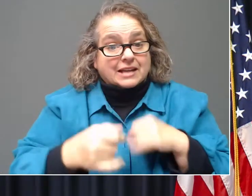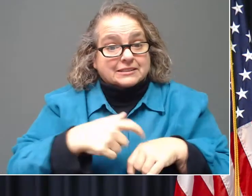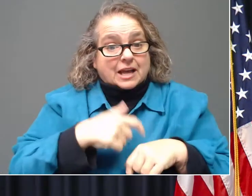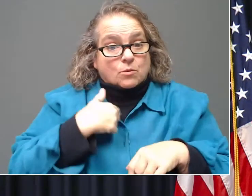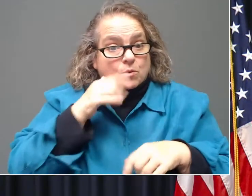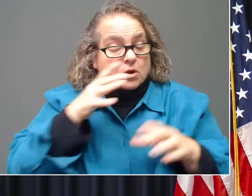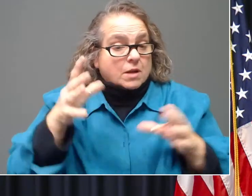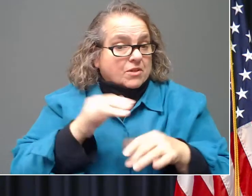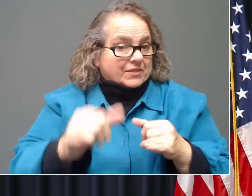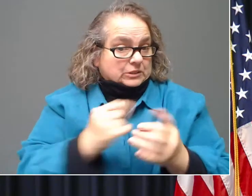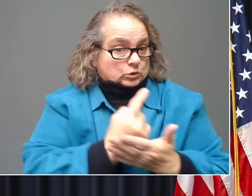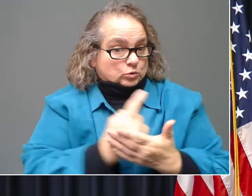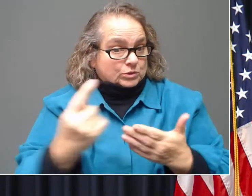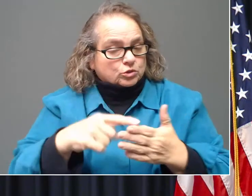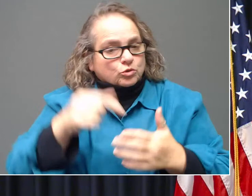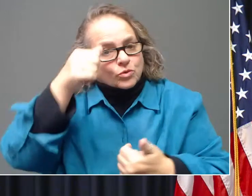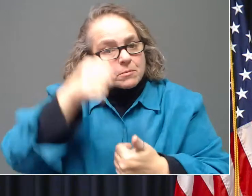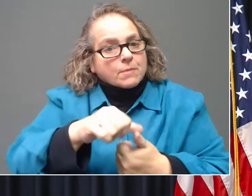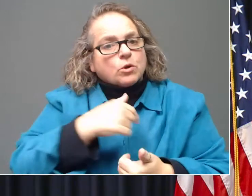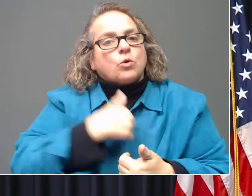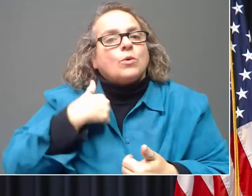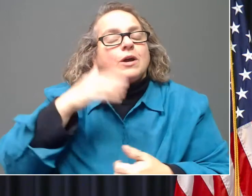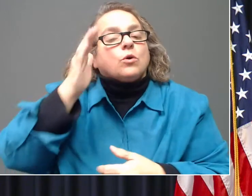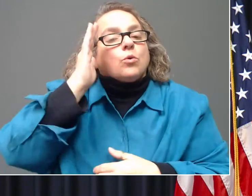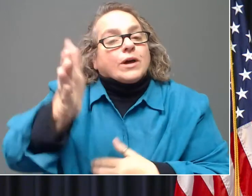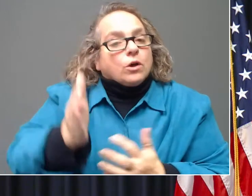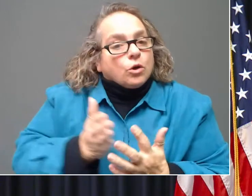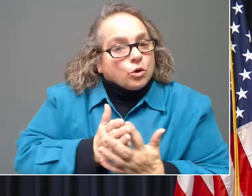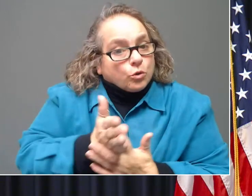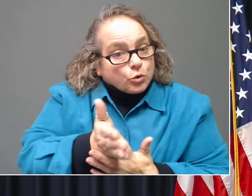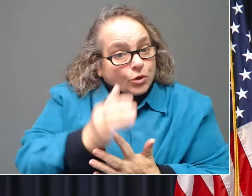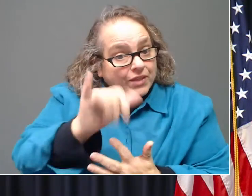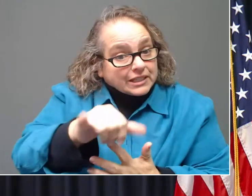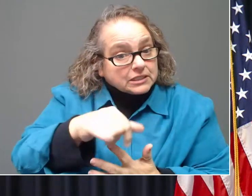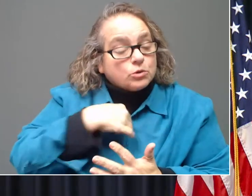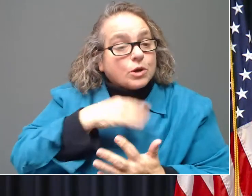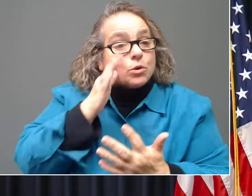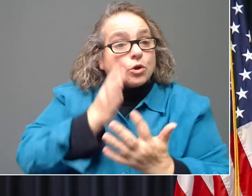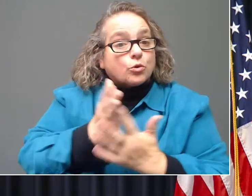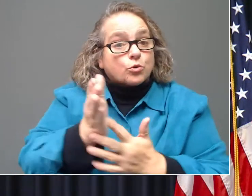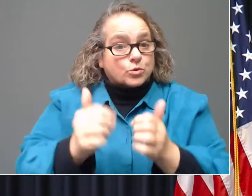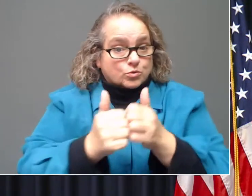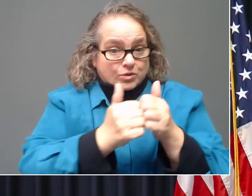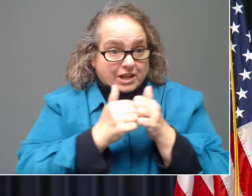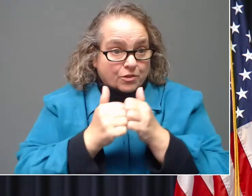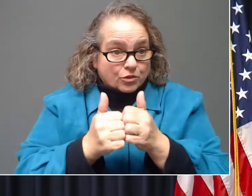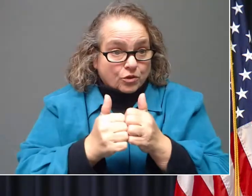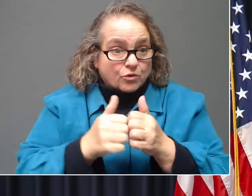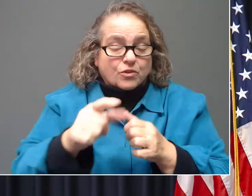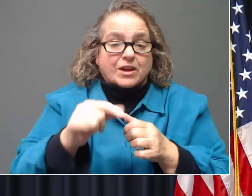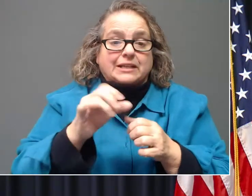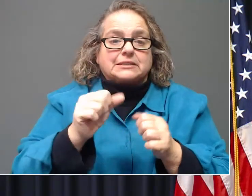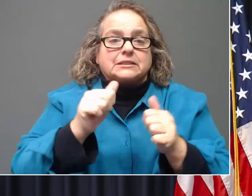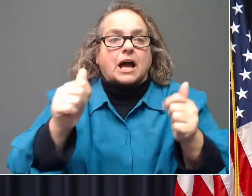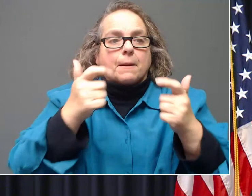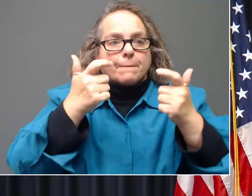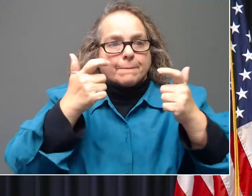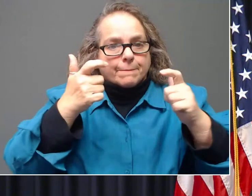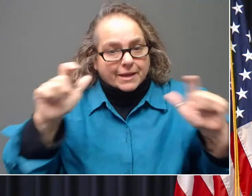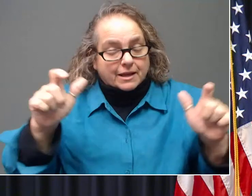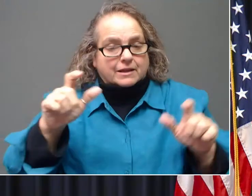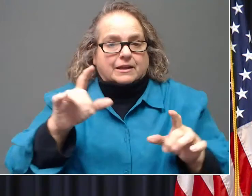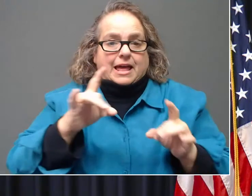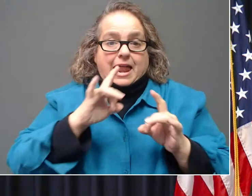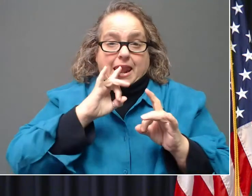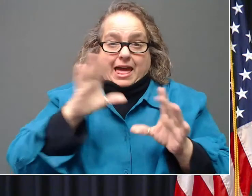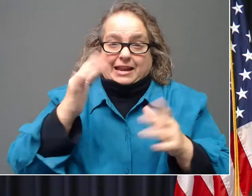to remember that we will get through this, and we will get through this together. There is a big, bright light that will be the